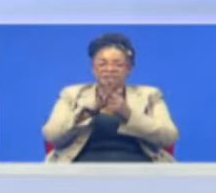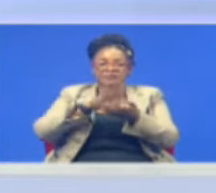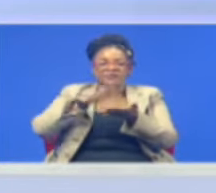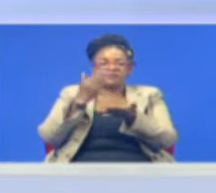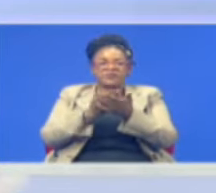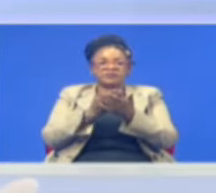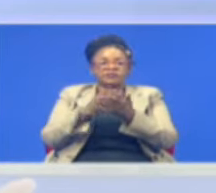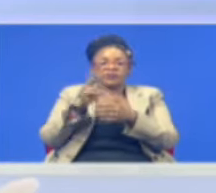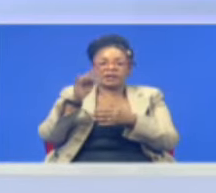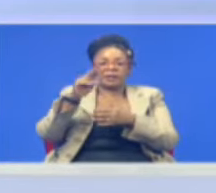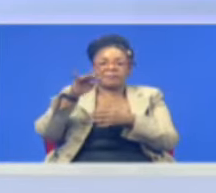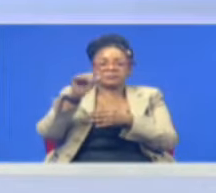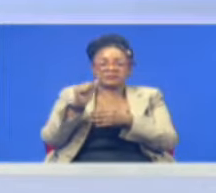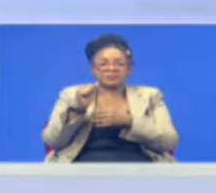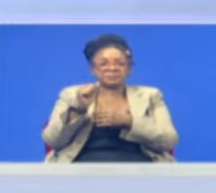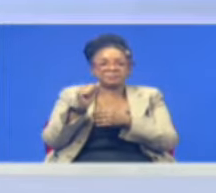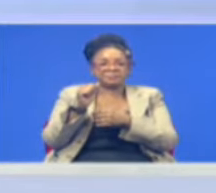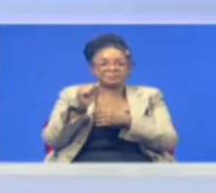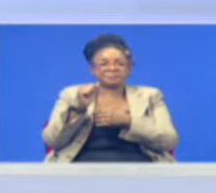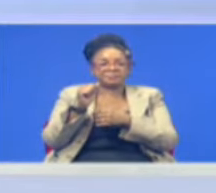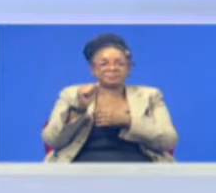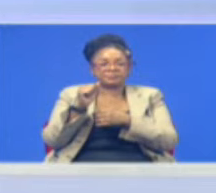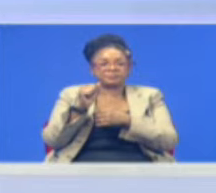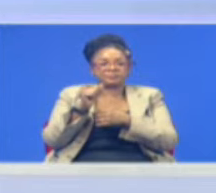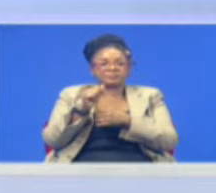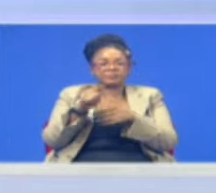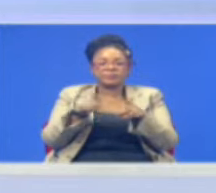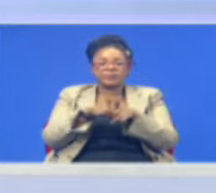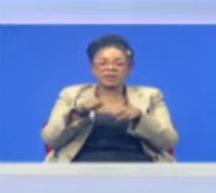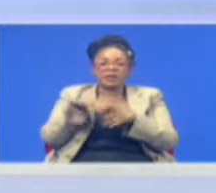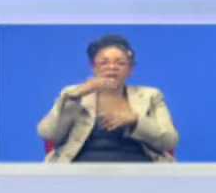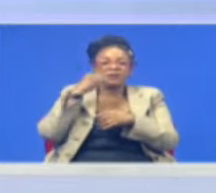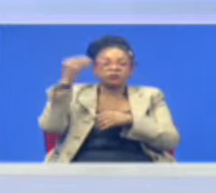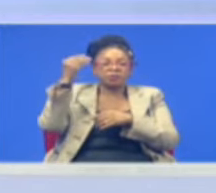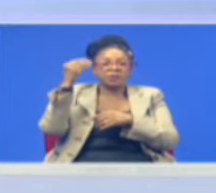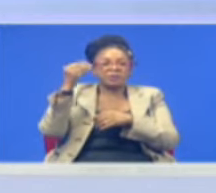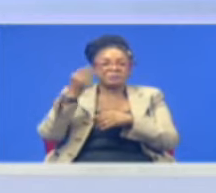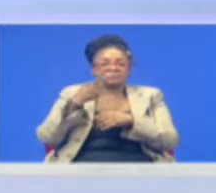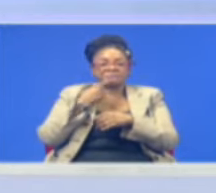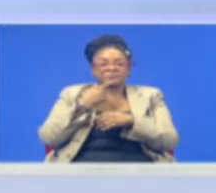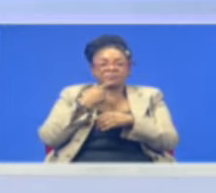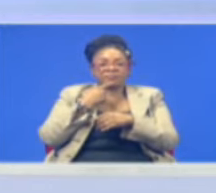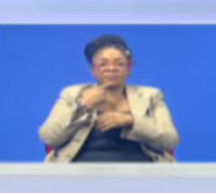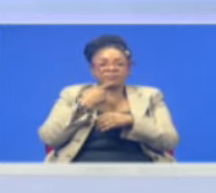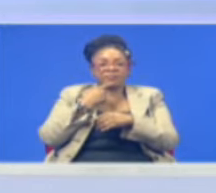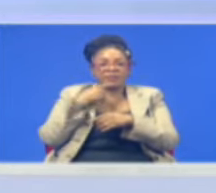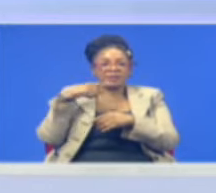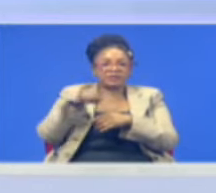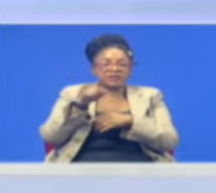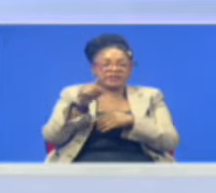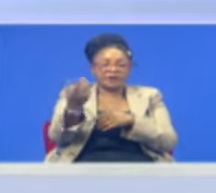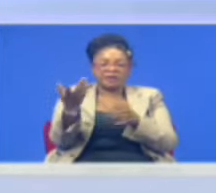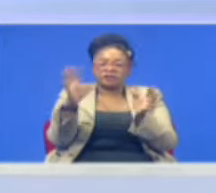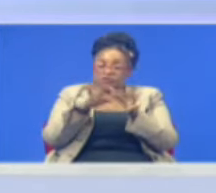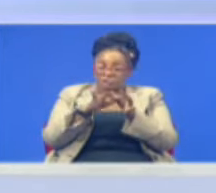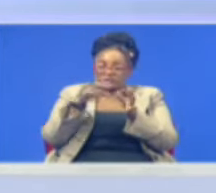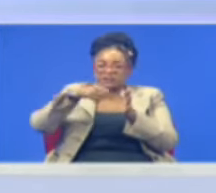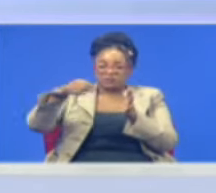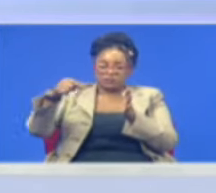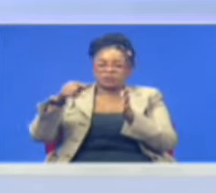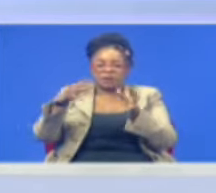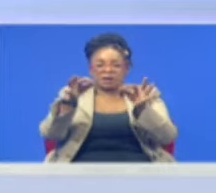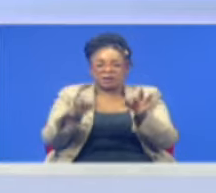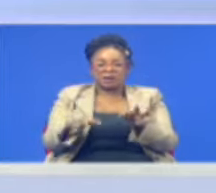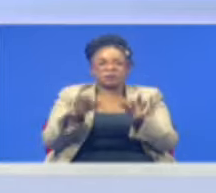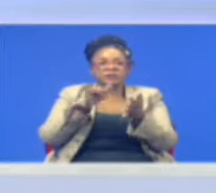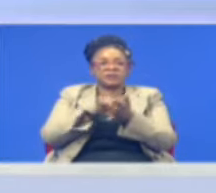Supplies Agency, that's KEMSA. In a sworn affidavit, he did, however, confess to being a joint signatory to an account that stood